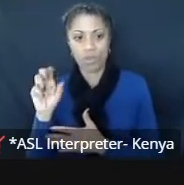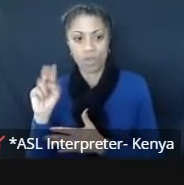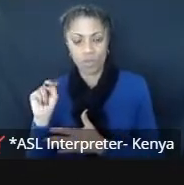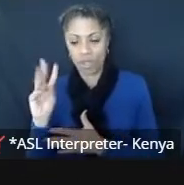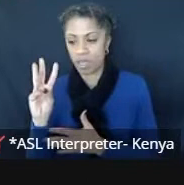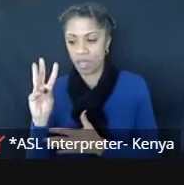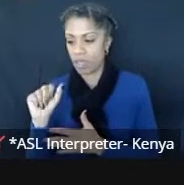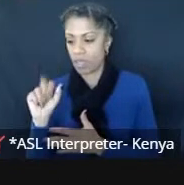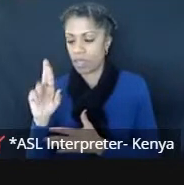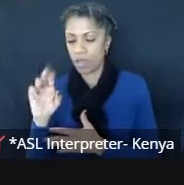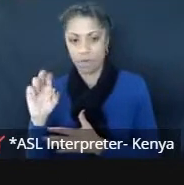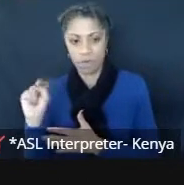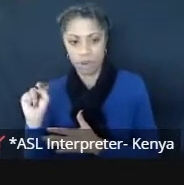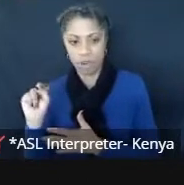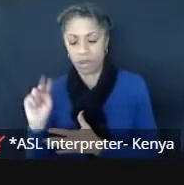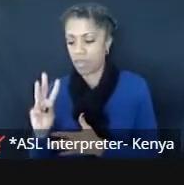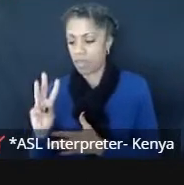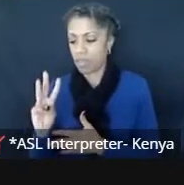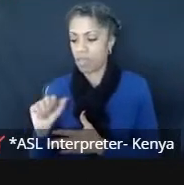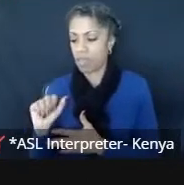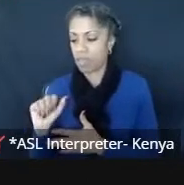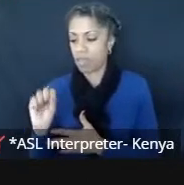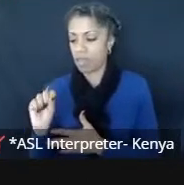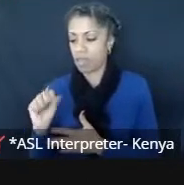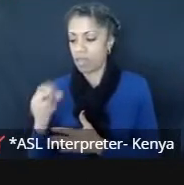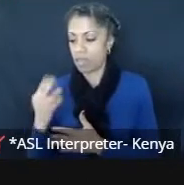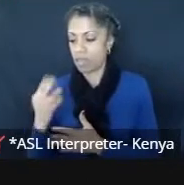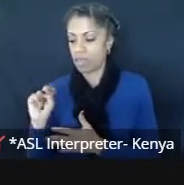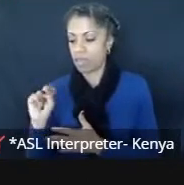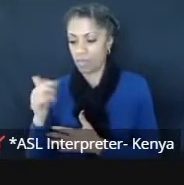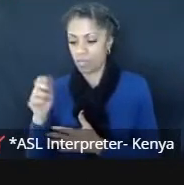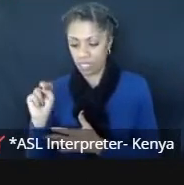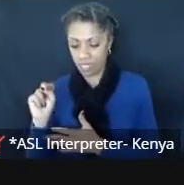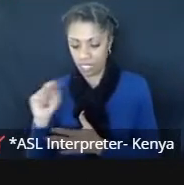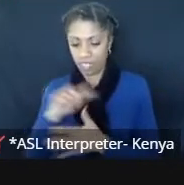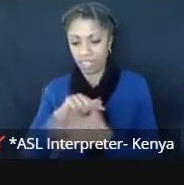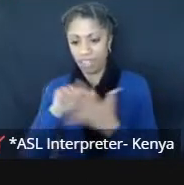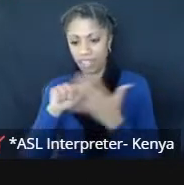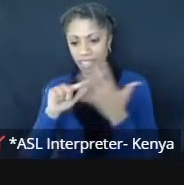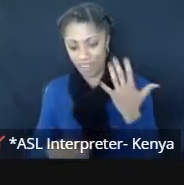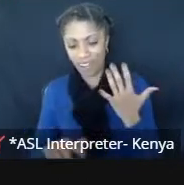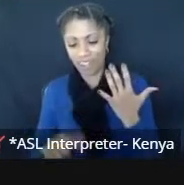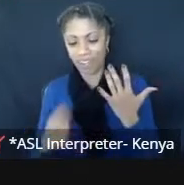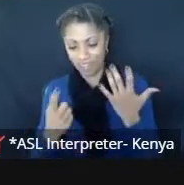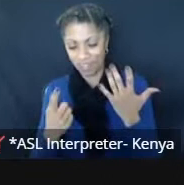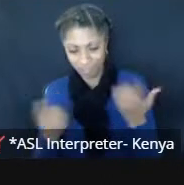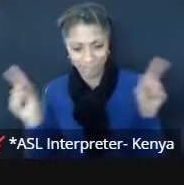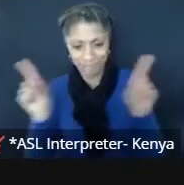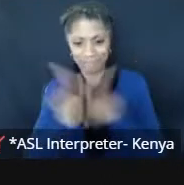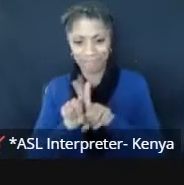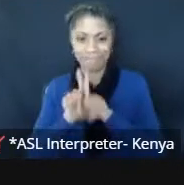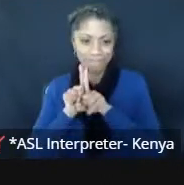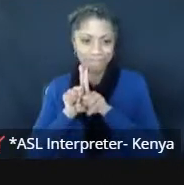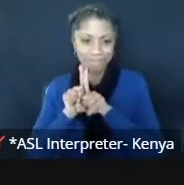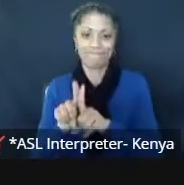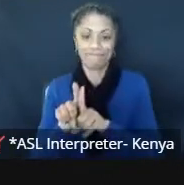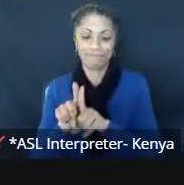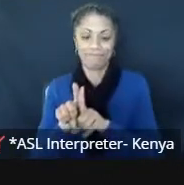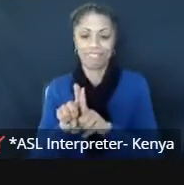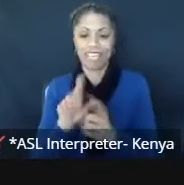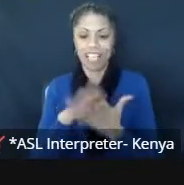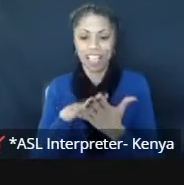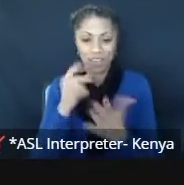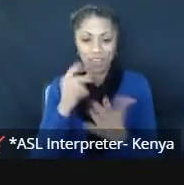will be joining this work as ride-along partners with cohorts 1 and 2, learning from